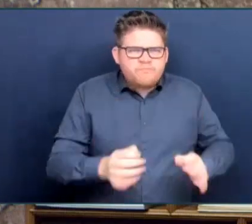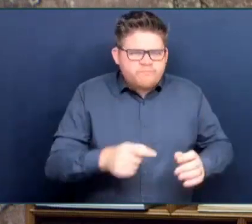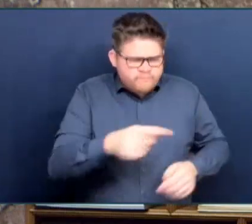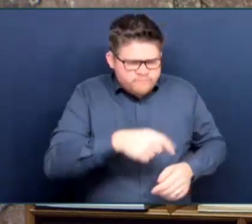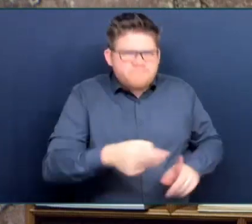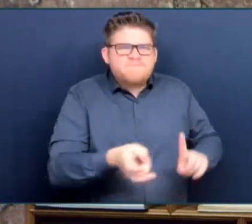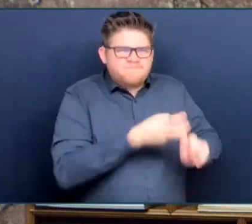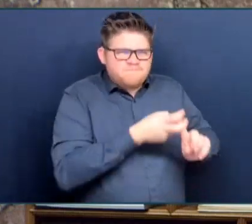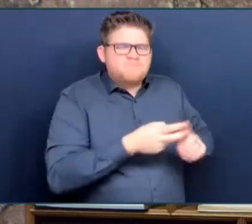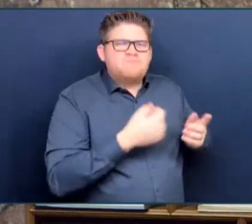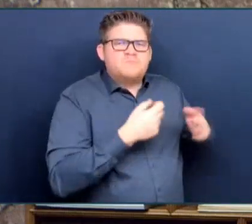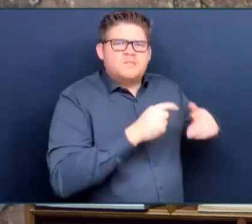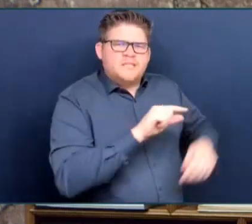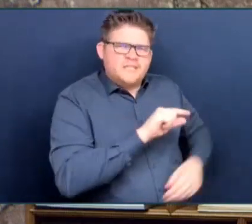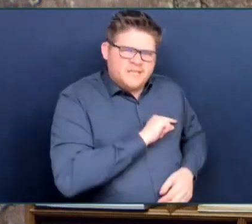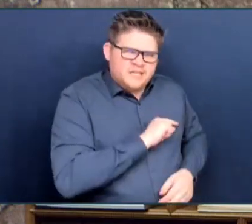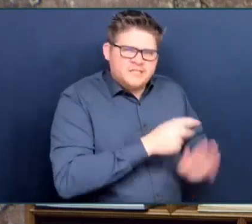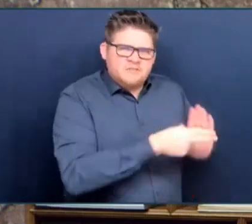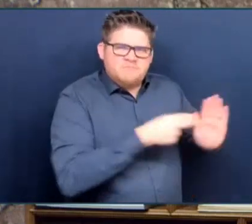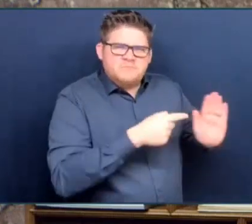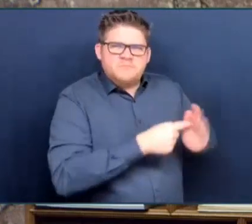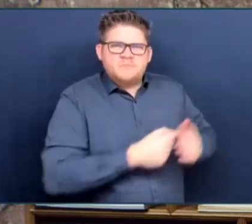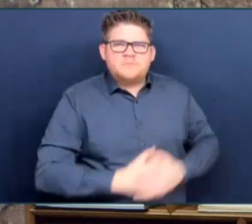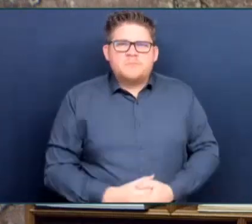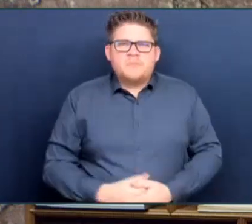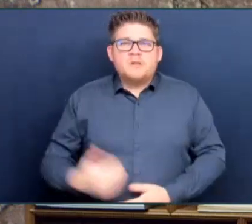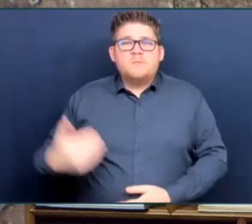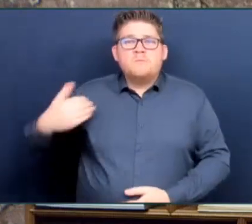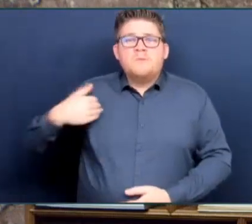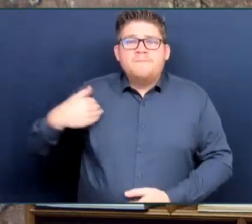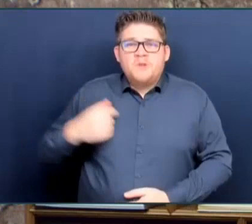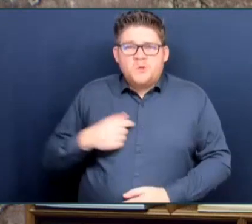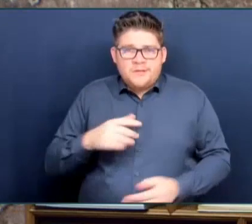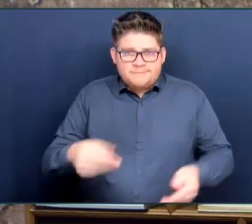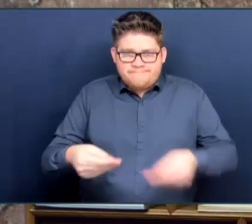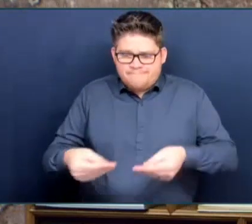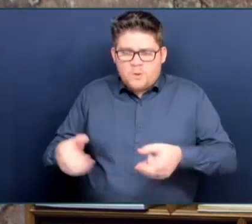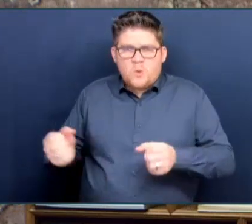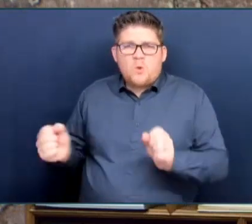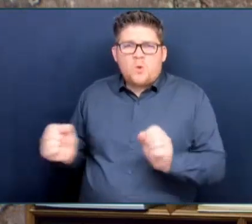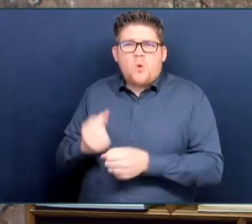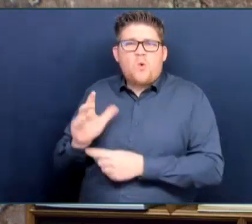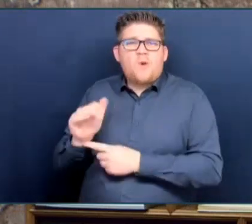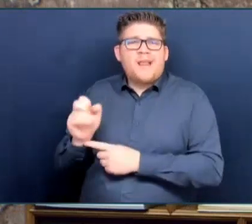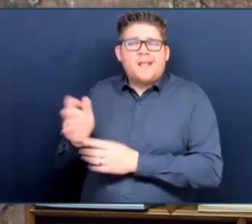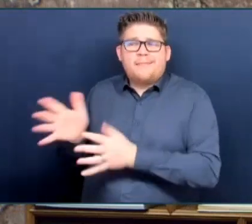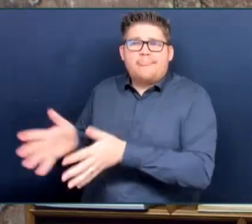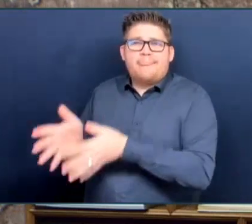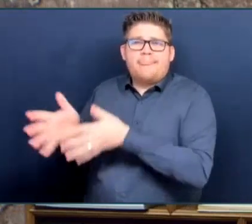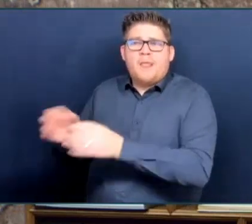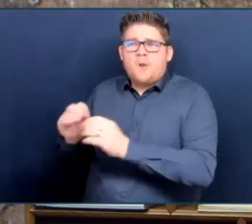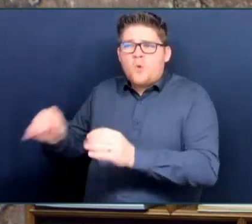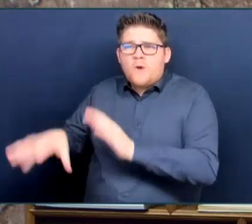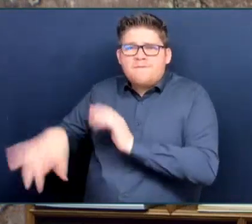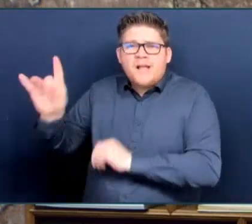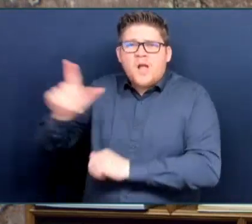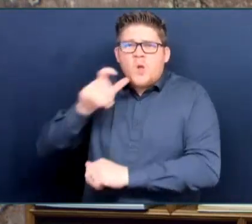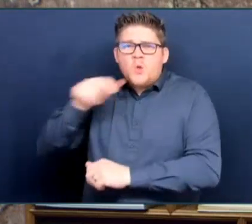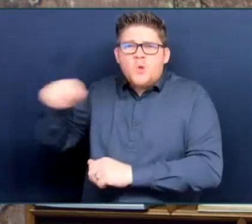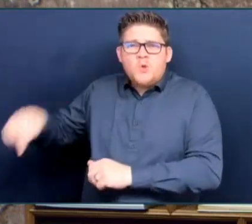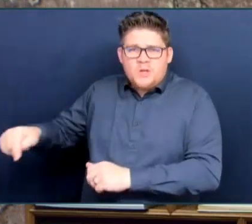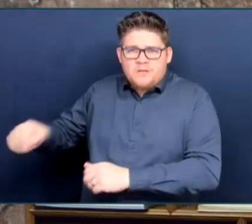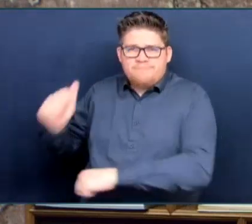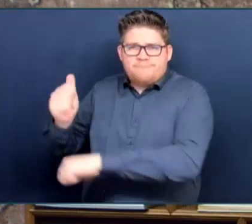Police identified the need for a forensic firearms lab, Honourable Speaker, so that we weren't sending weapons to Ottawa